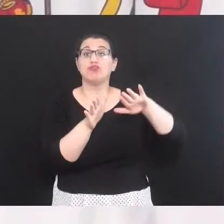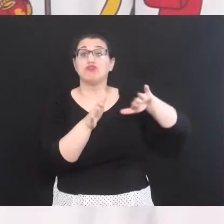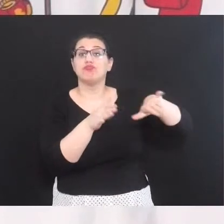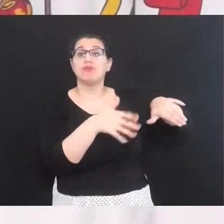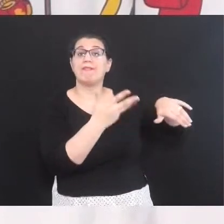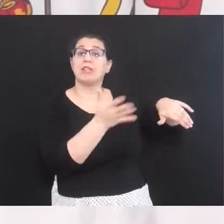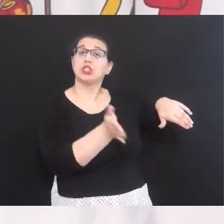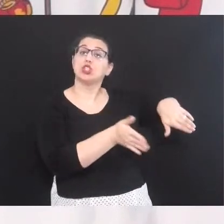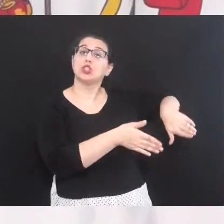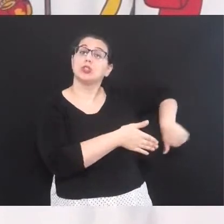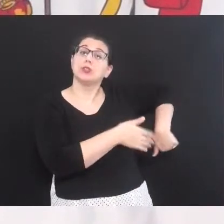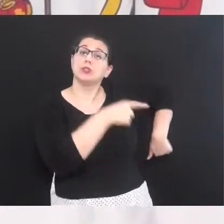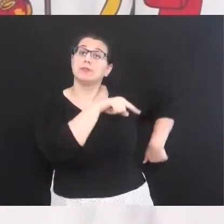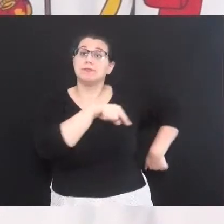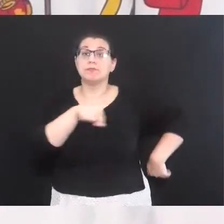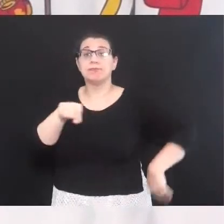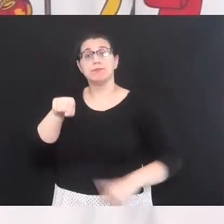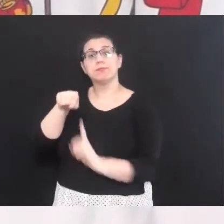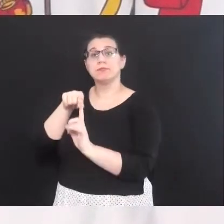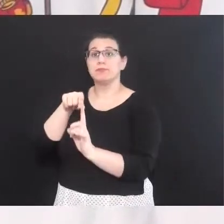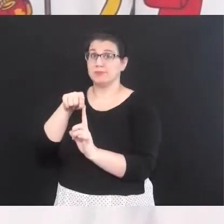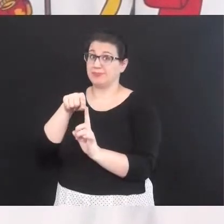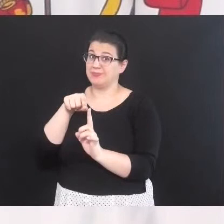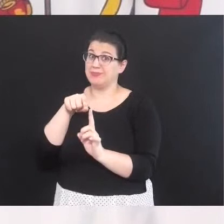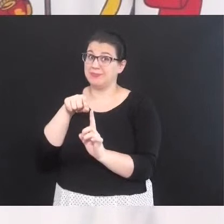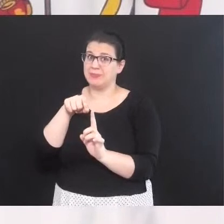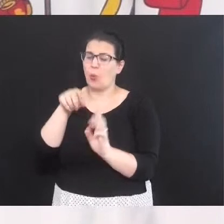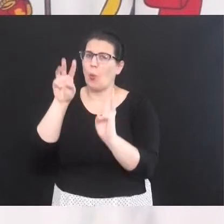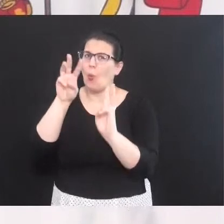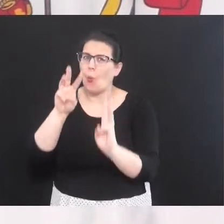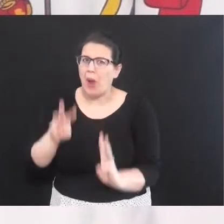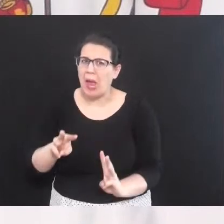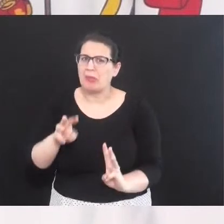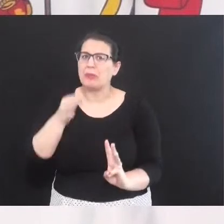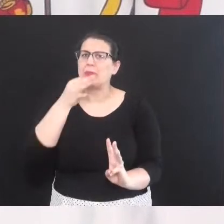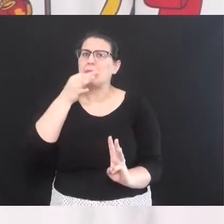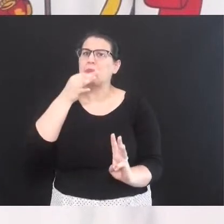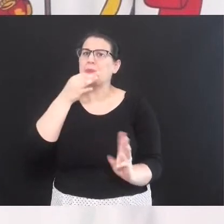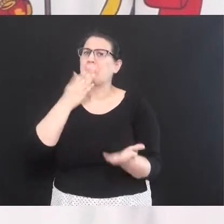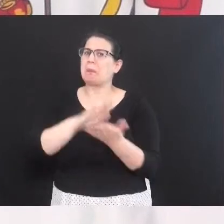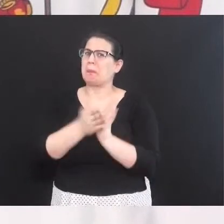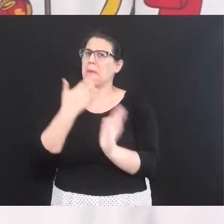just this. The weather's going to get bad. The weather's going to get bad.